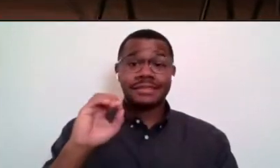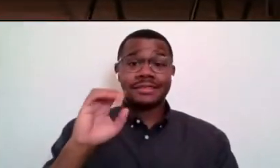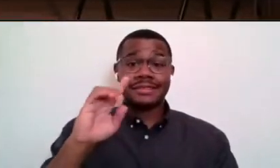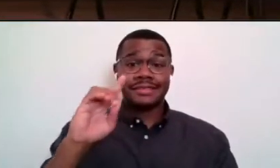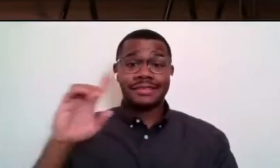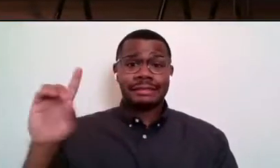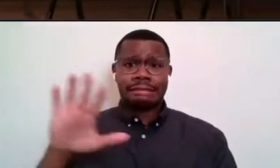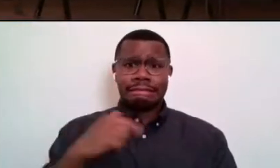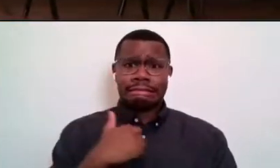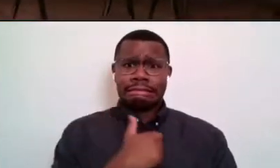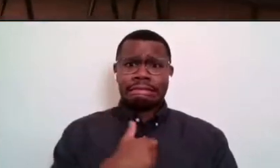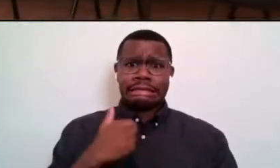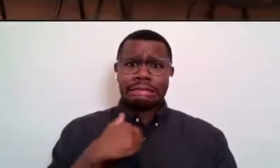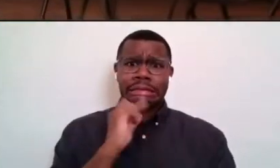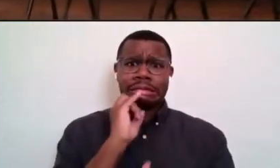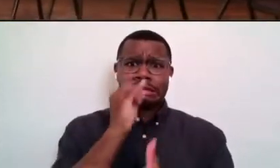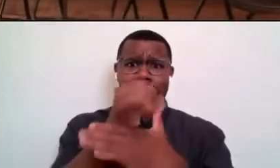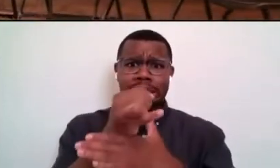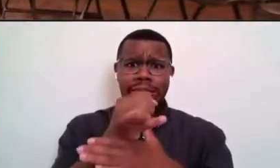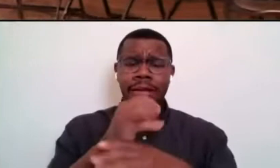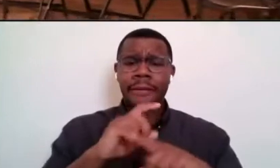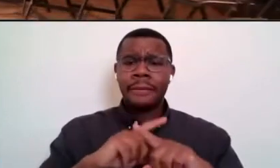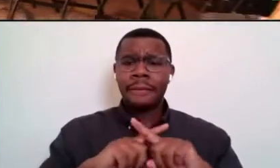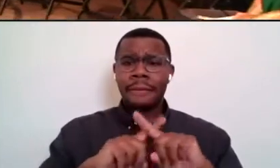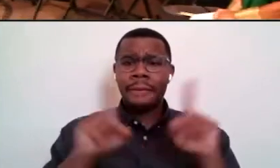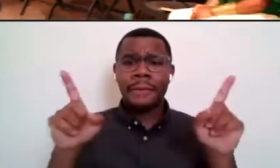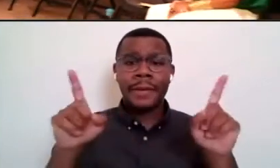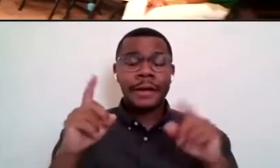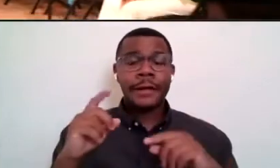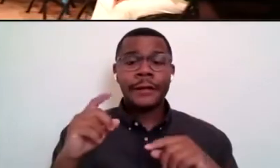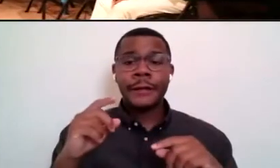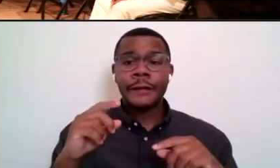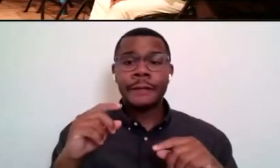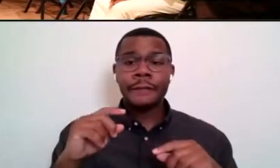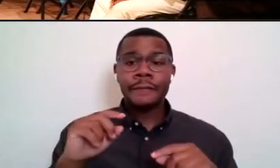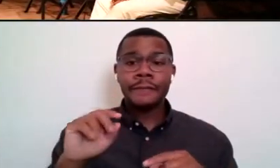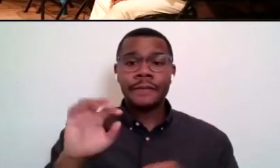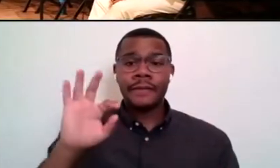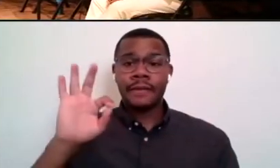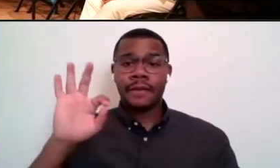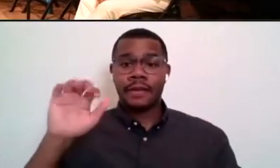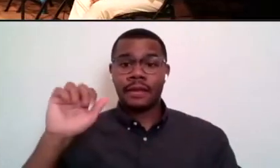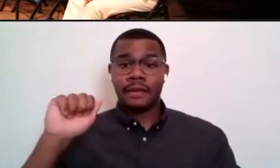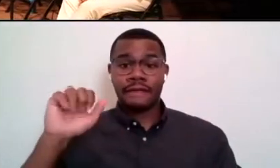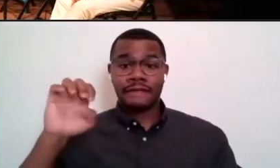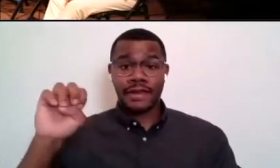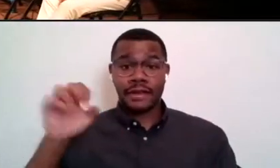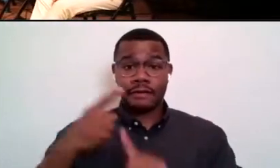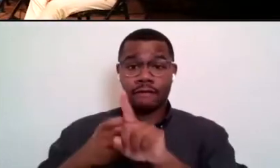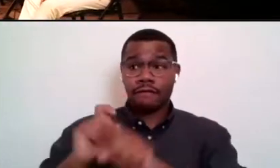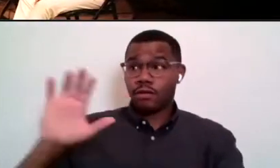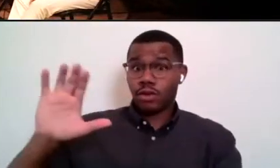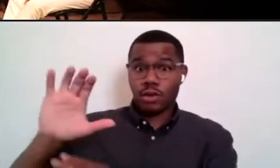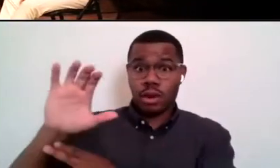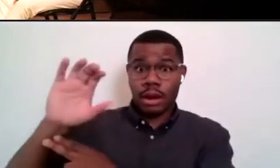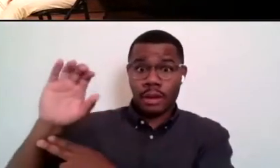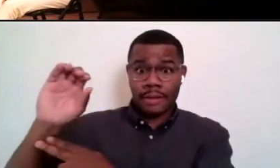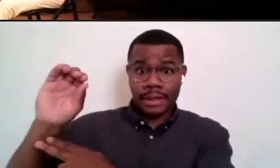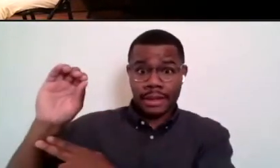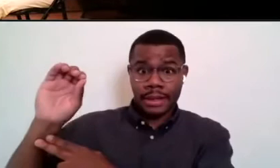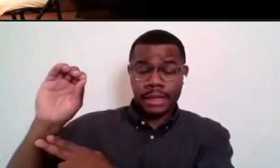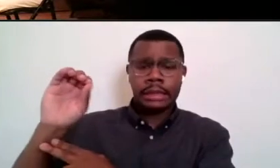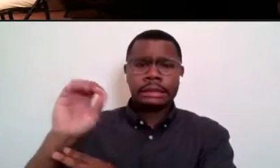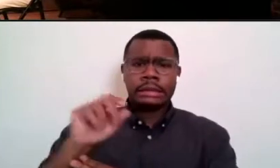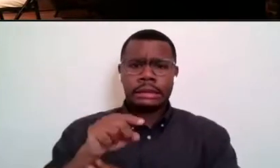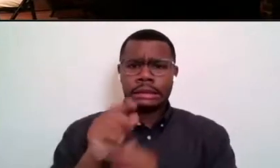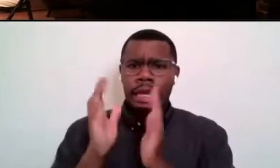for another story that from Faye, from your company, to have you talk about the women's HIV circle. But like you said before,